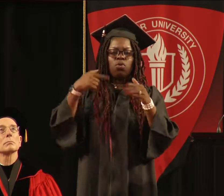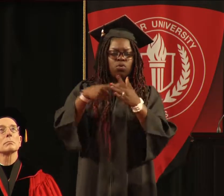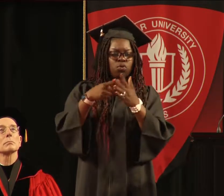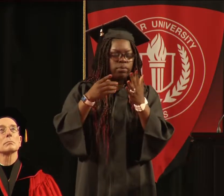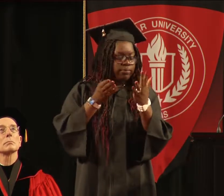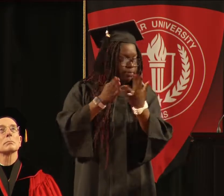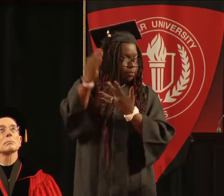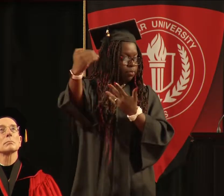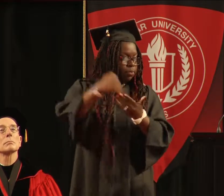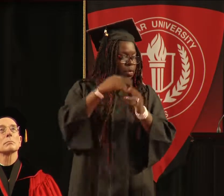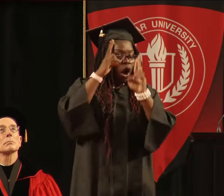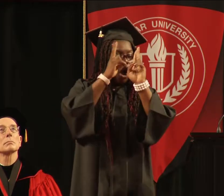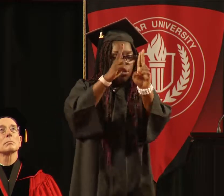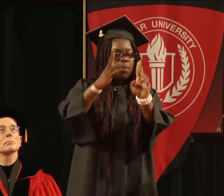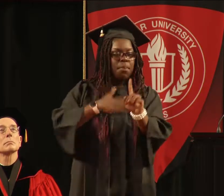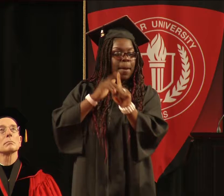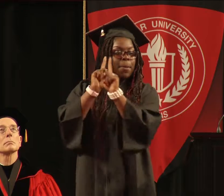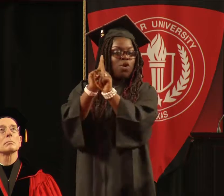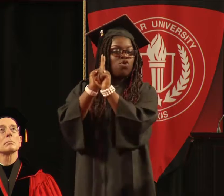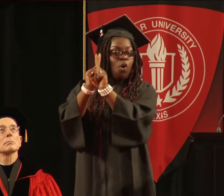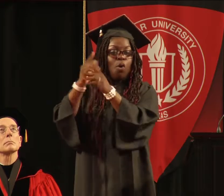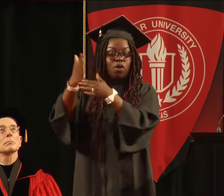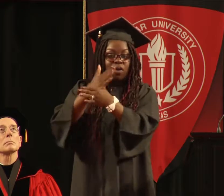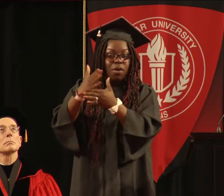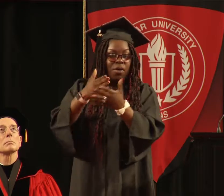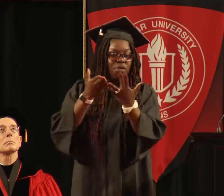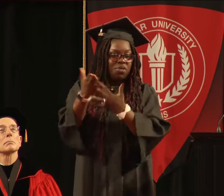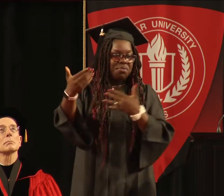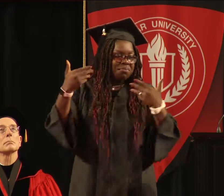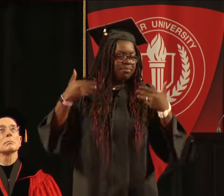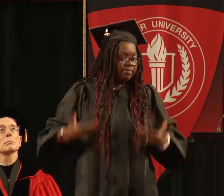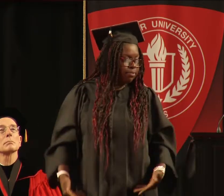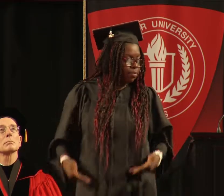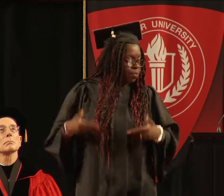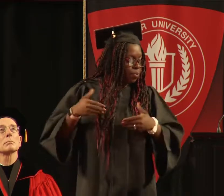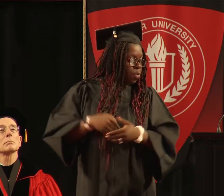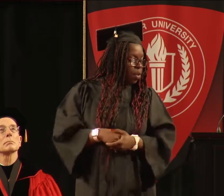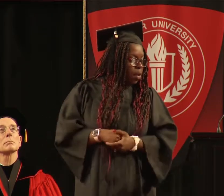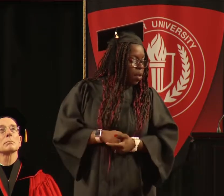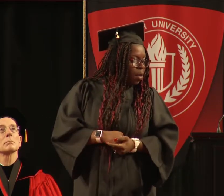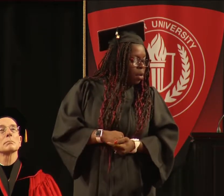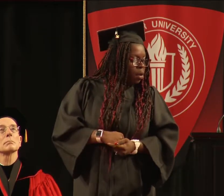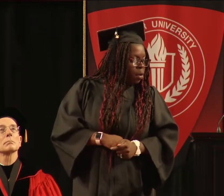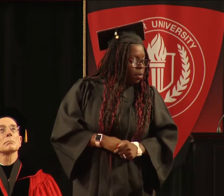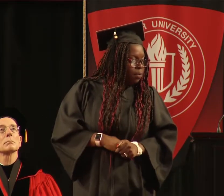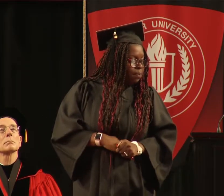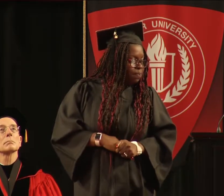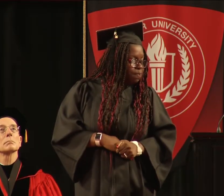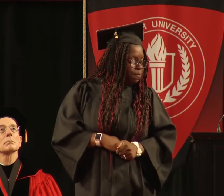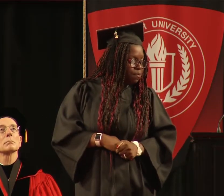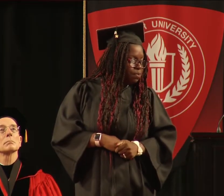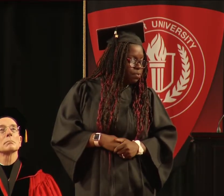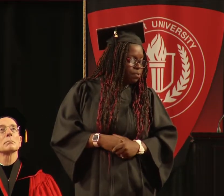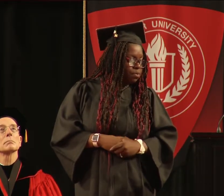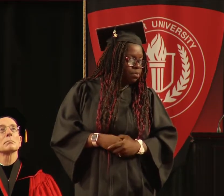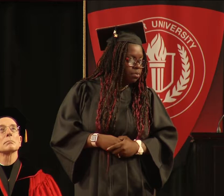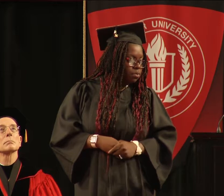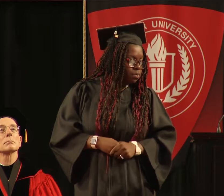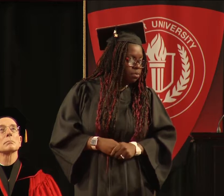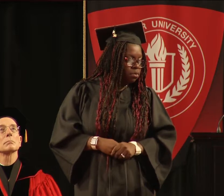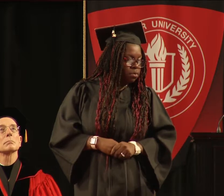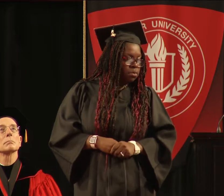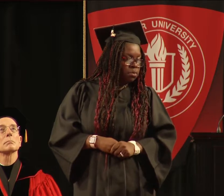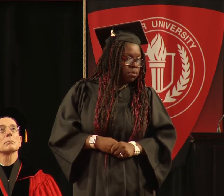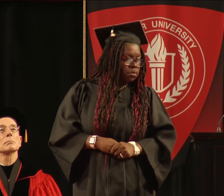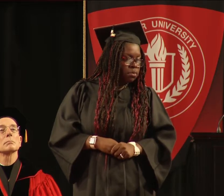and know that they can be. And I want to honor my mentors, and I'll be able to share